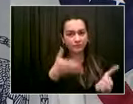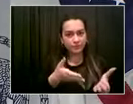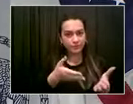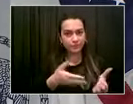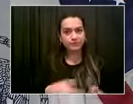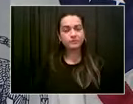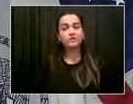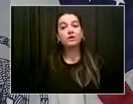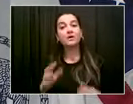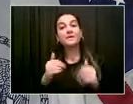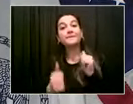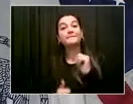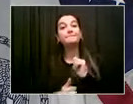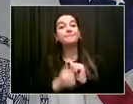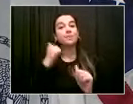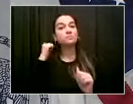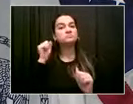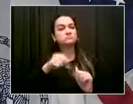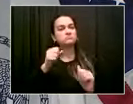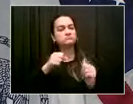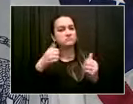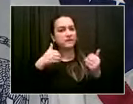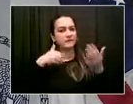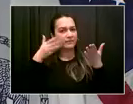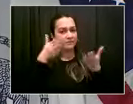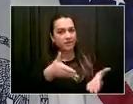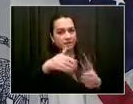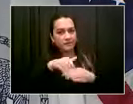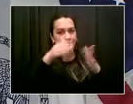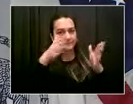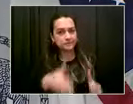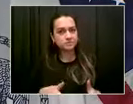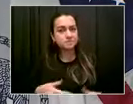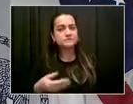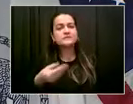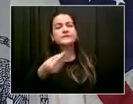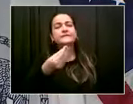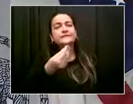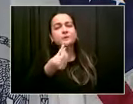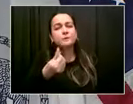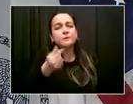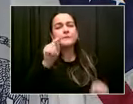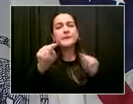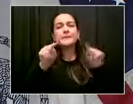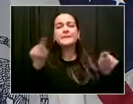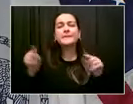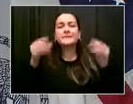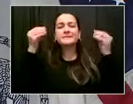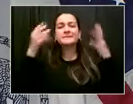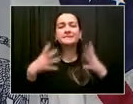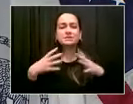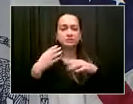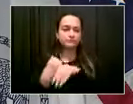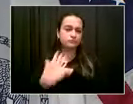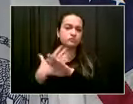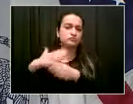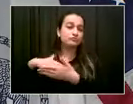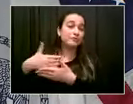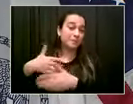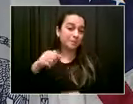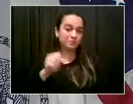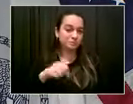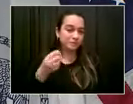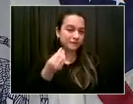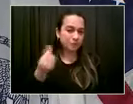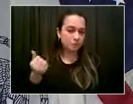person. And just being in a school building is positive unto itself. It's a safe environment with caring adults.